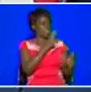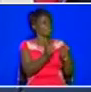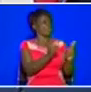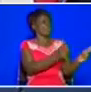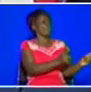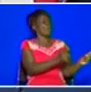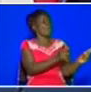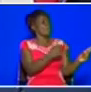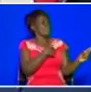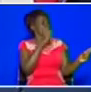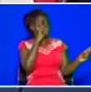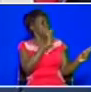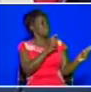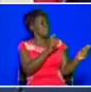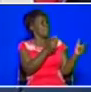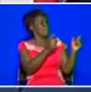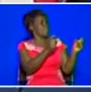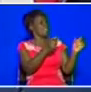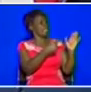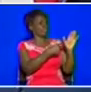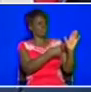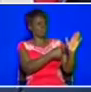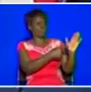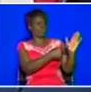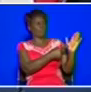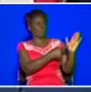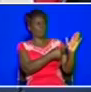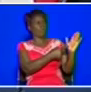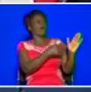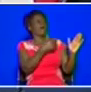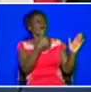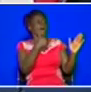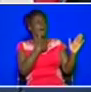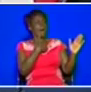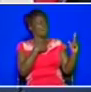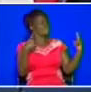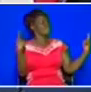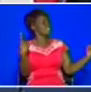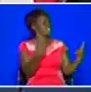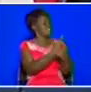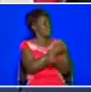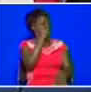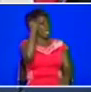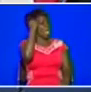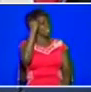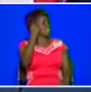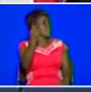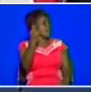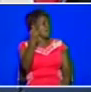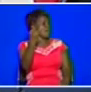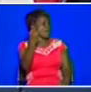it, I have seen some media coverage which is now saying that there are these are two different ideological platforms.